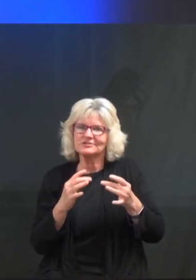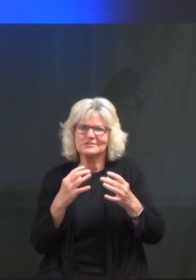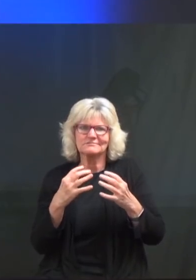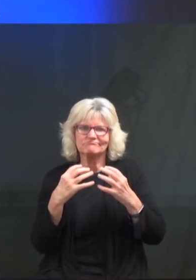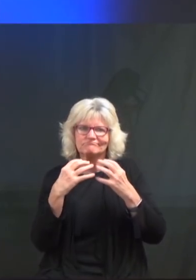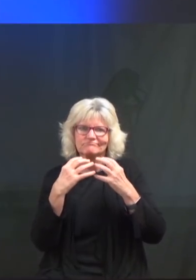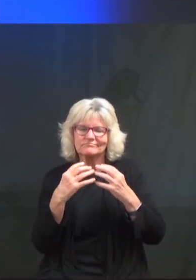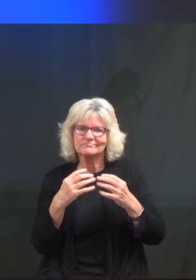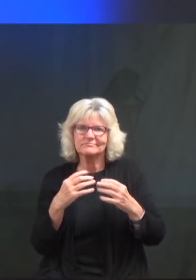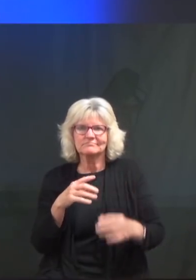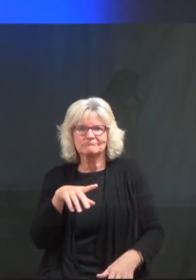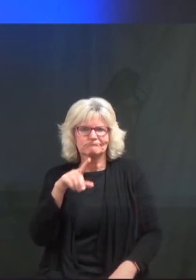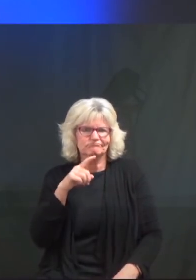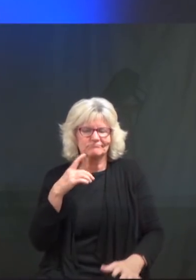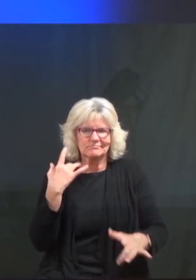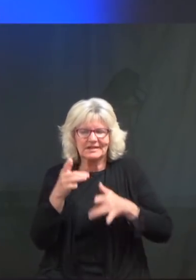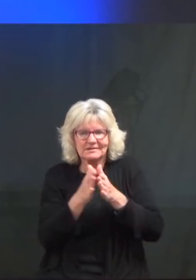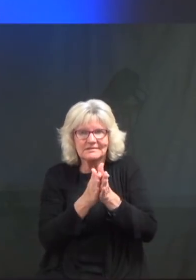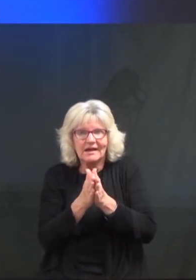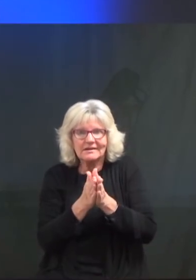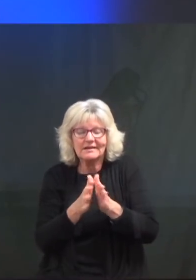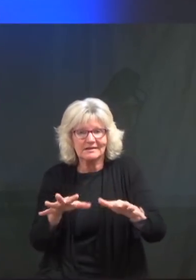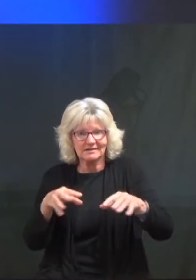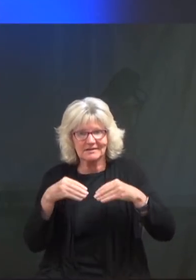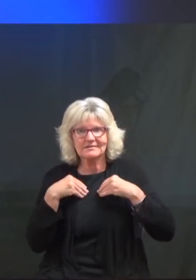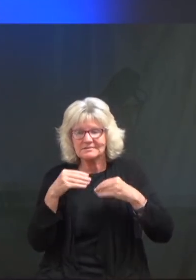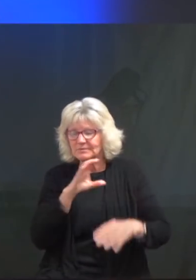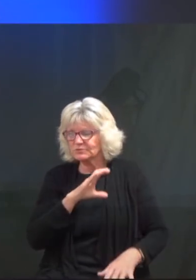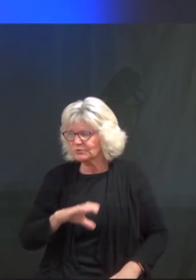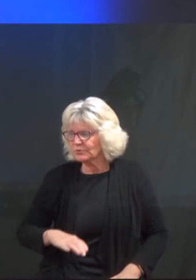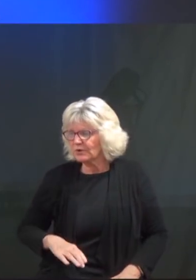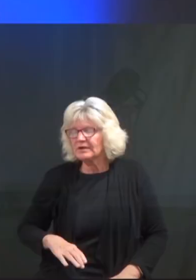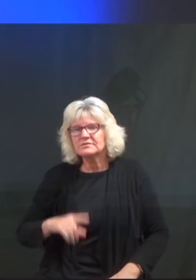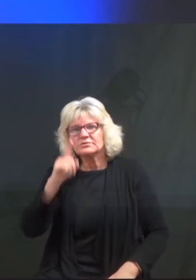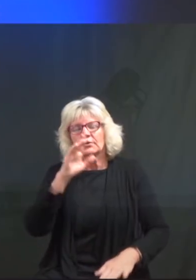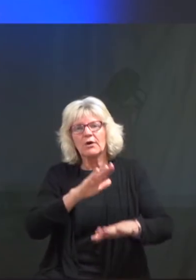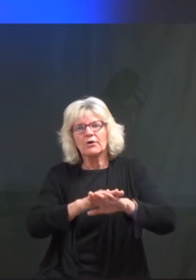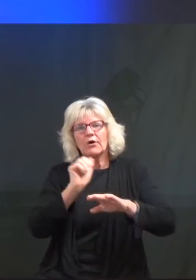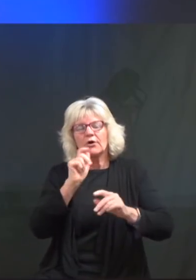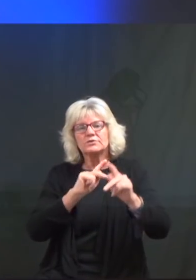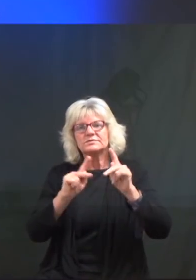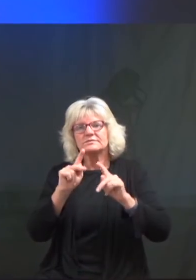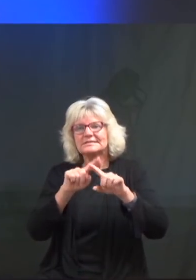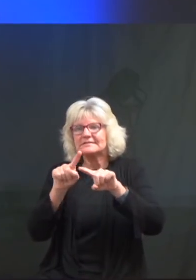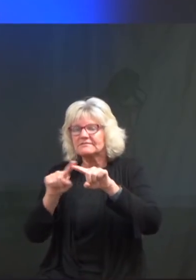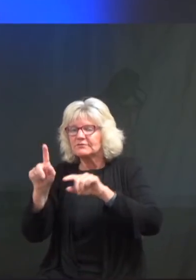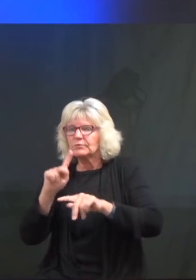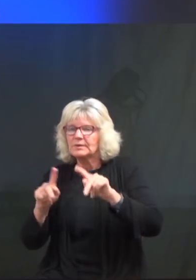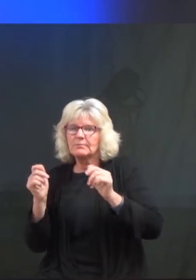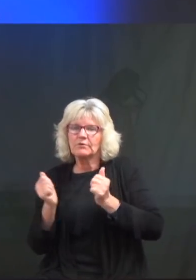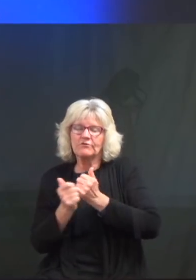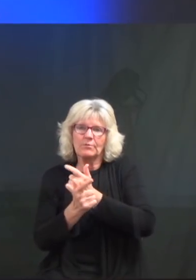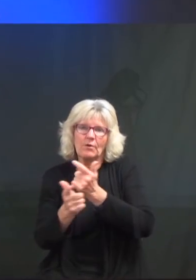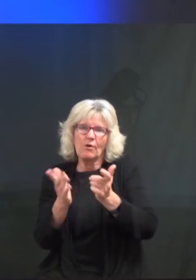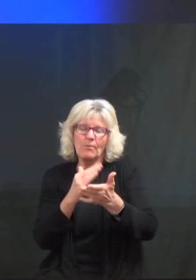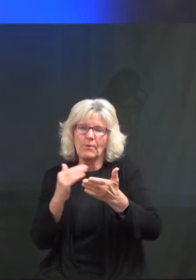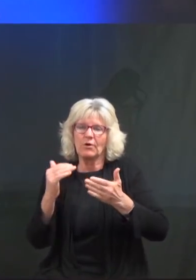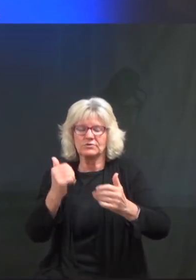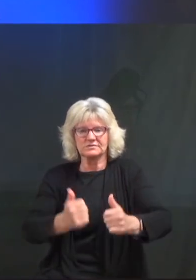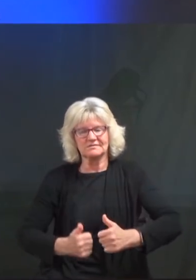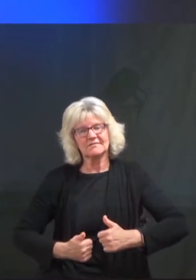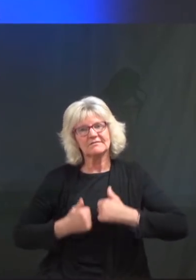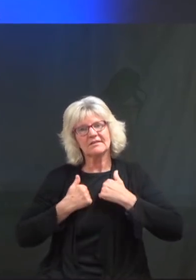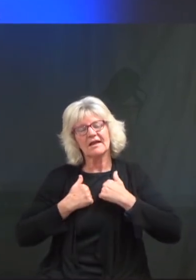believes. What we see is God calls people from all different walks of life, Jews,